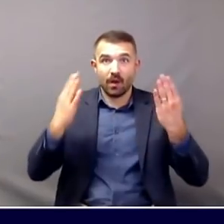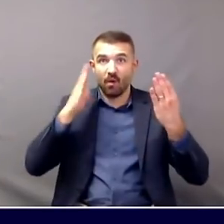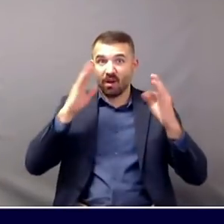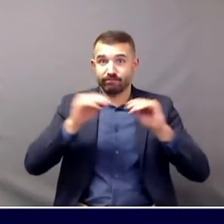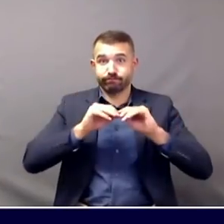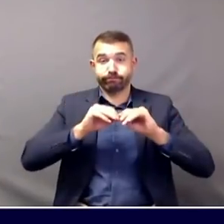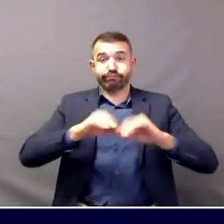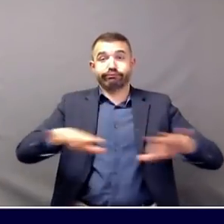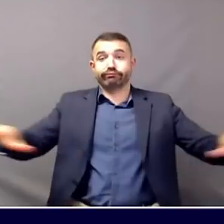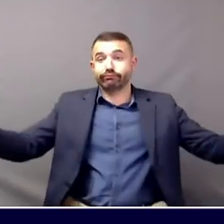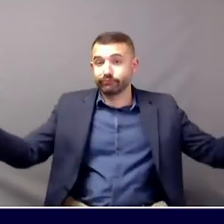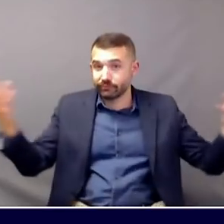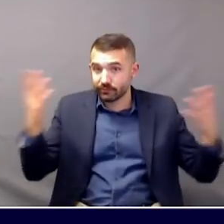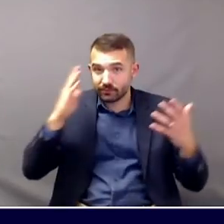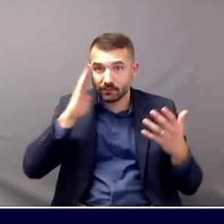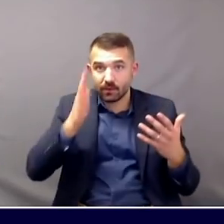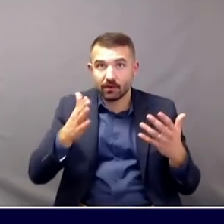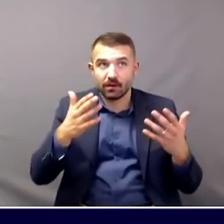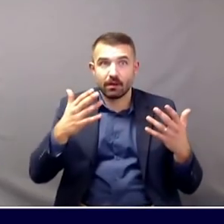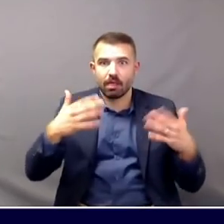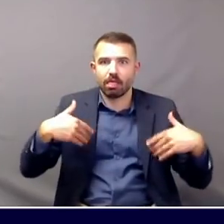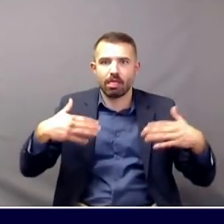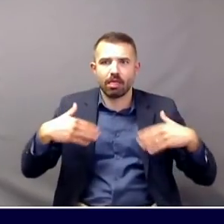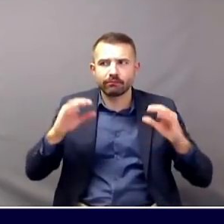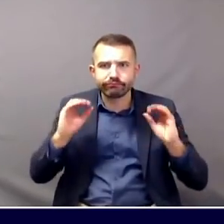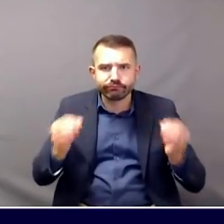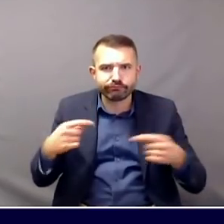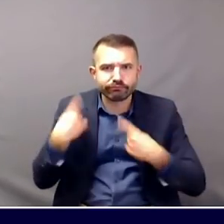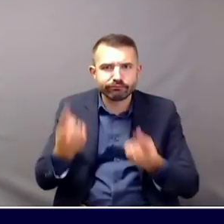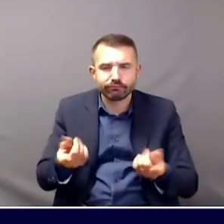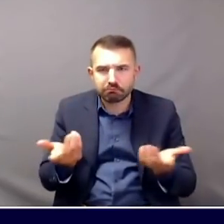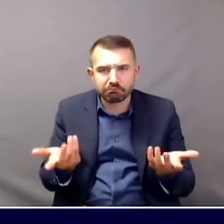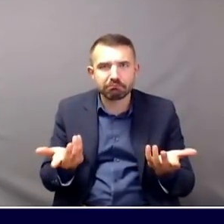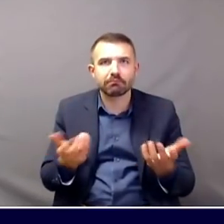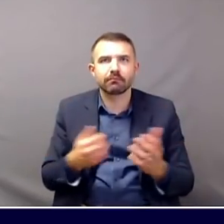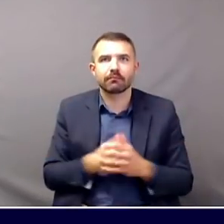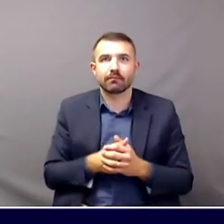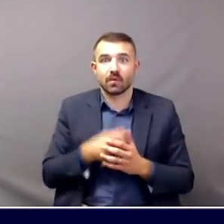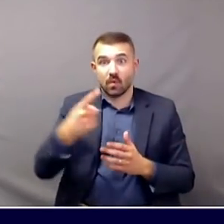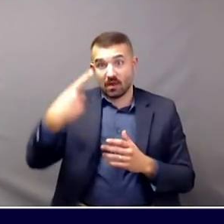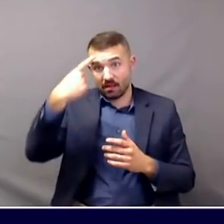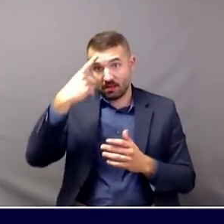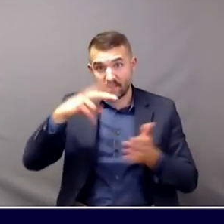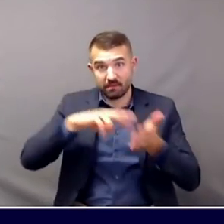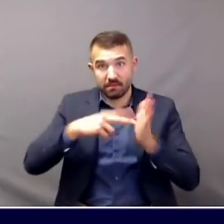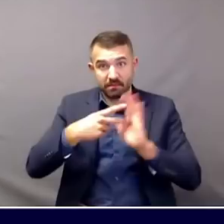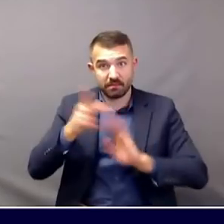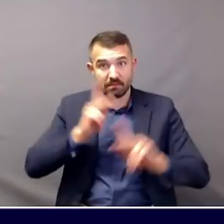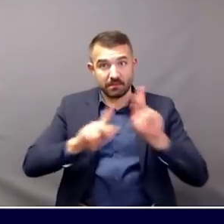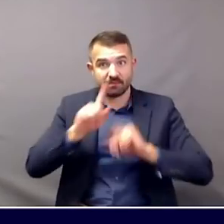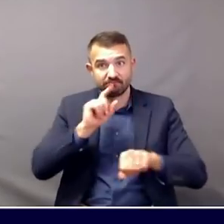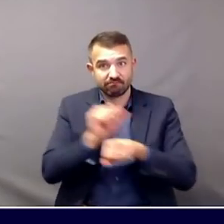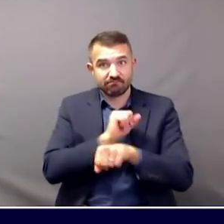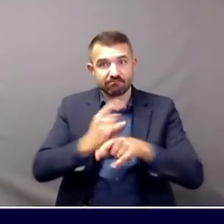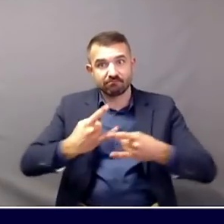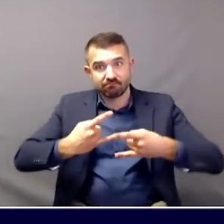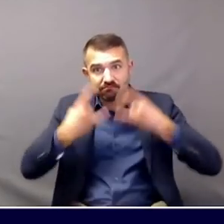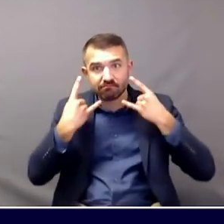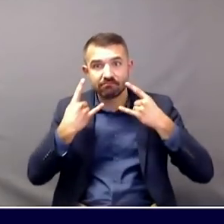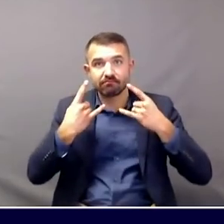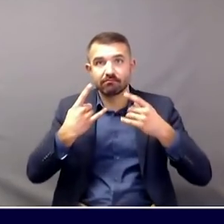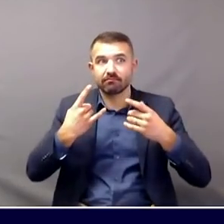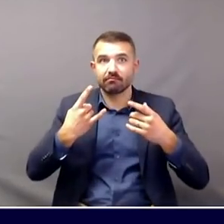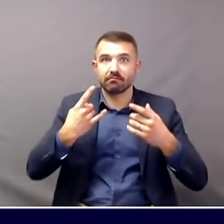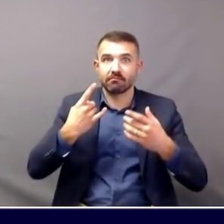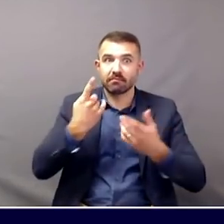put in place, like universal masking and distancing and other things? And would you consider the opening of schools so far to be a